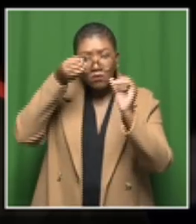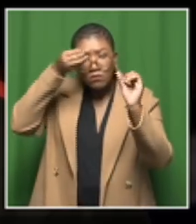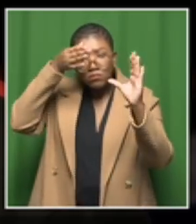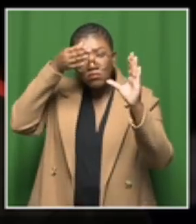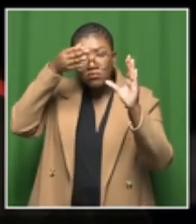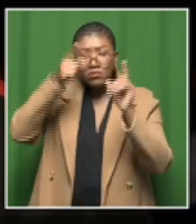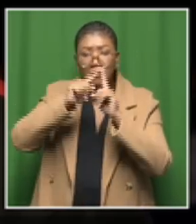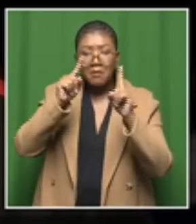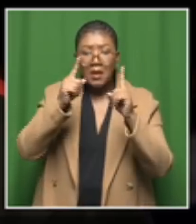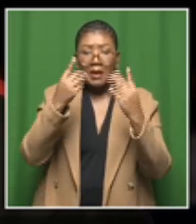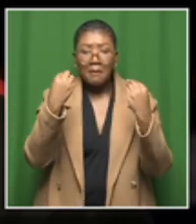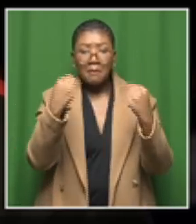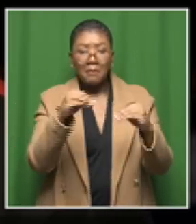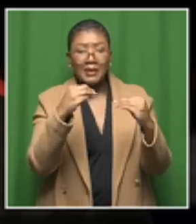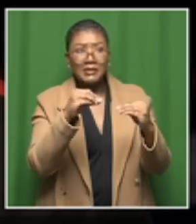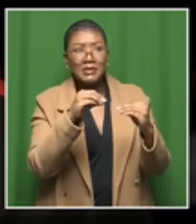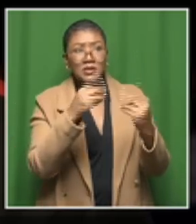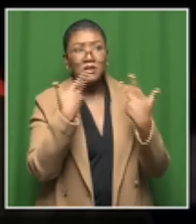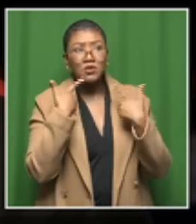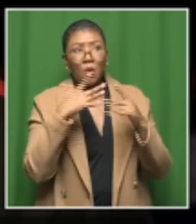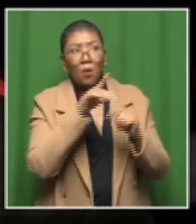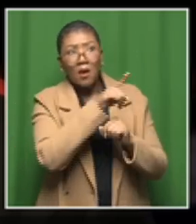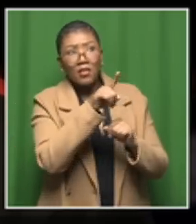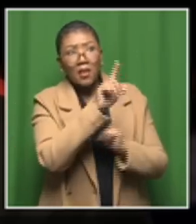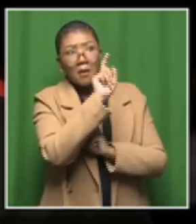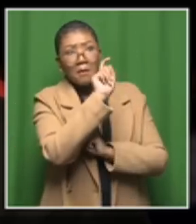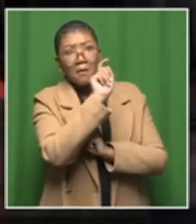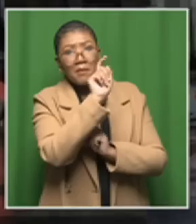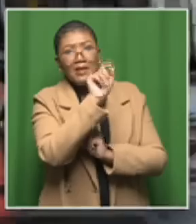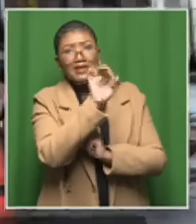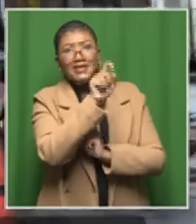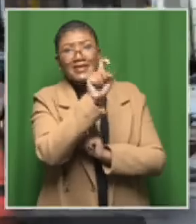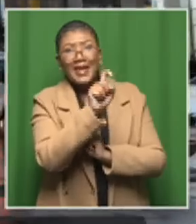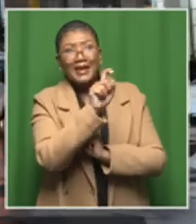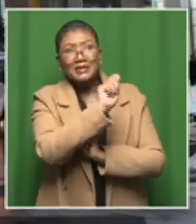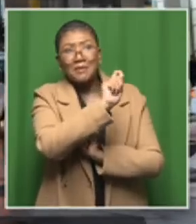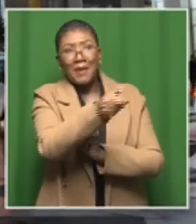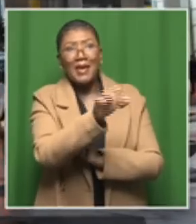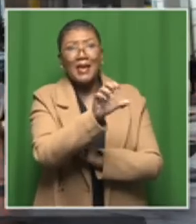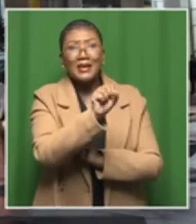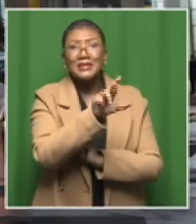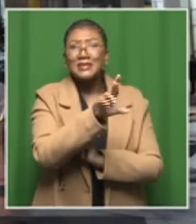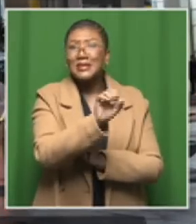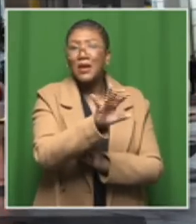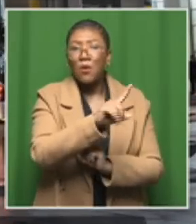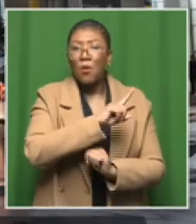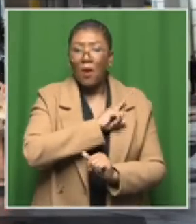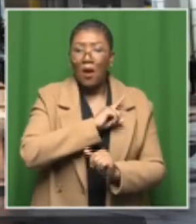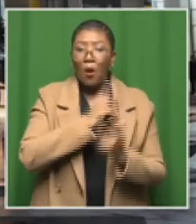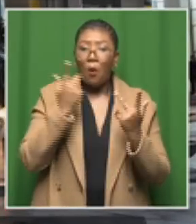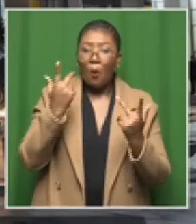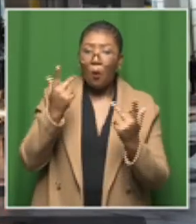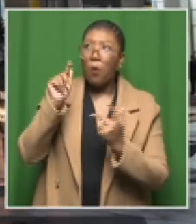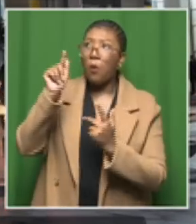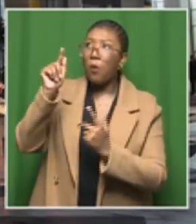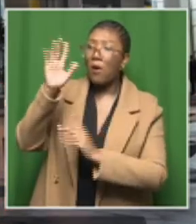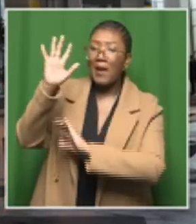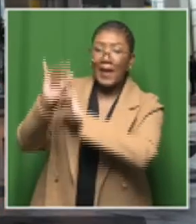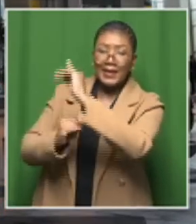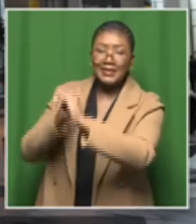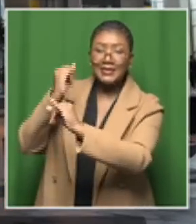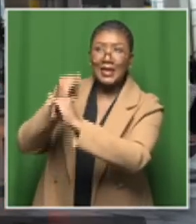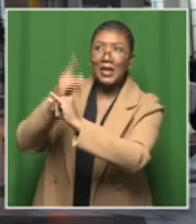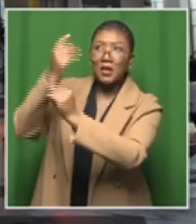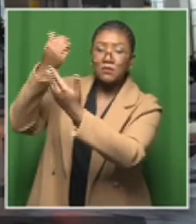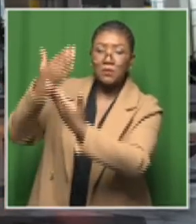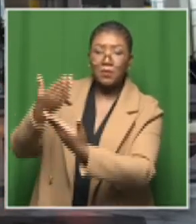sector, particularly noting that will have a negative impact when it comes to foreign direct investments into the country. If you were to increase the wealth tax, if